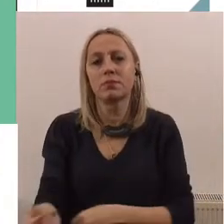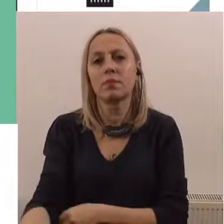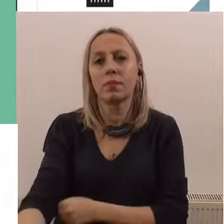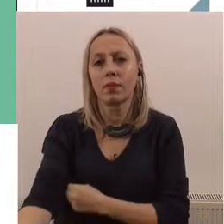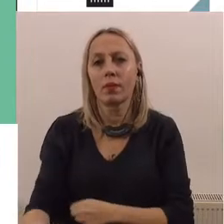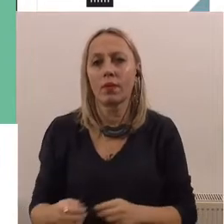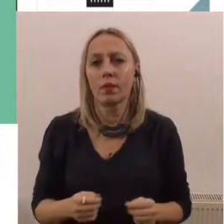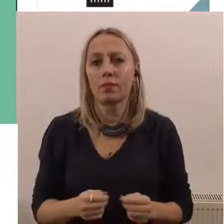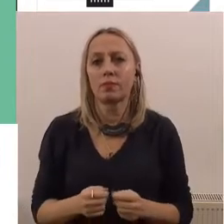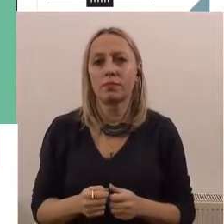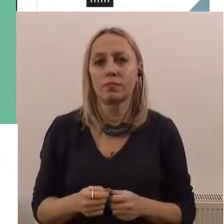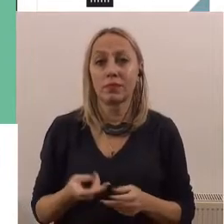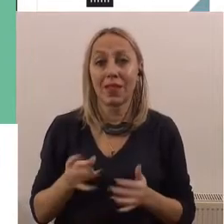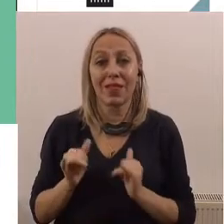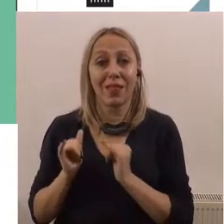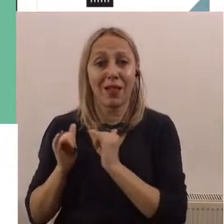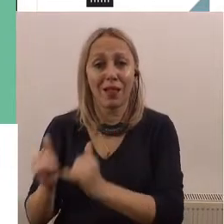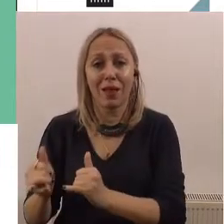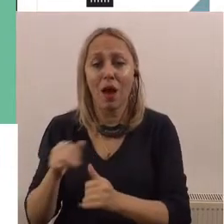because